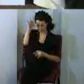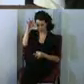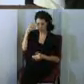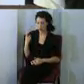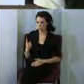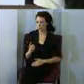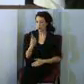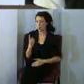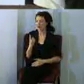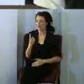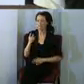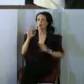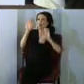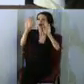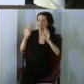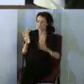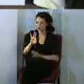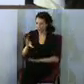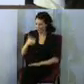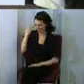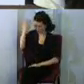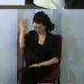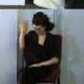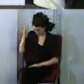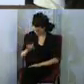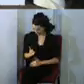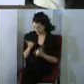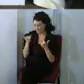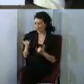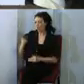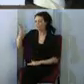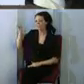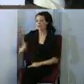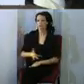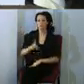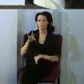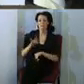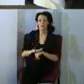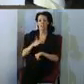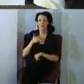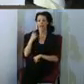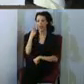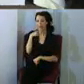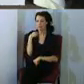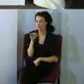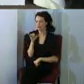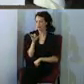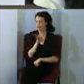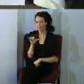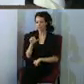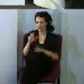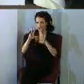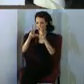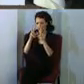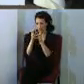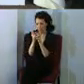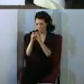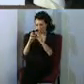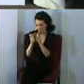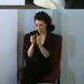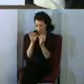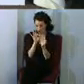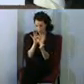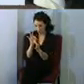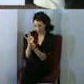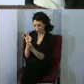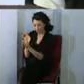wonder of you. And now, God, I invite you to touch my lips of clay, mold them into the words that need to be spoken this day. And may the words that come from